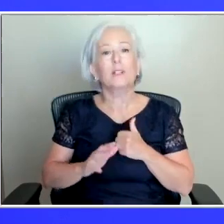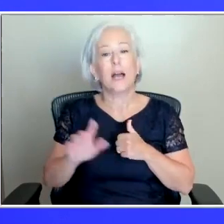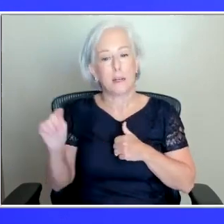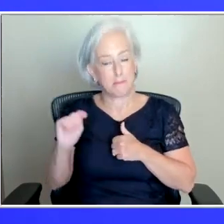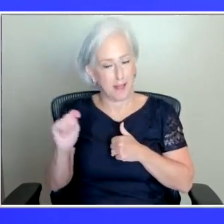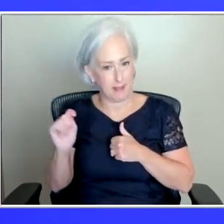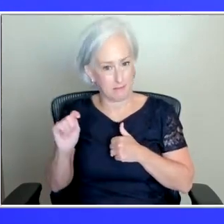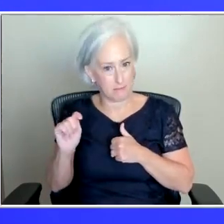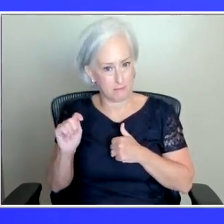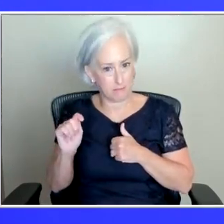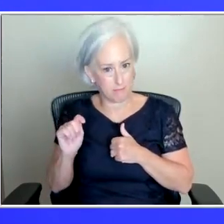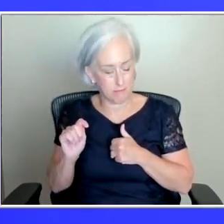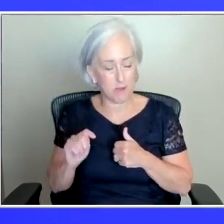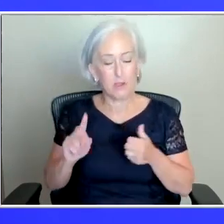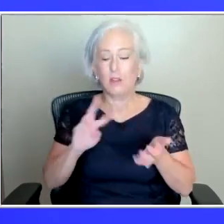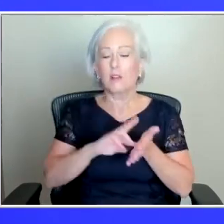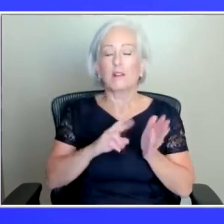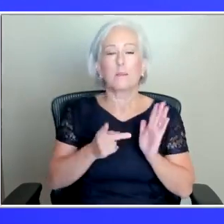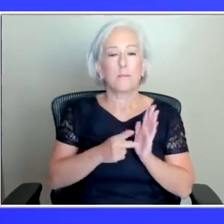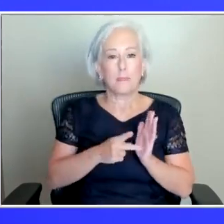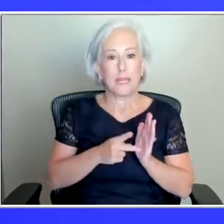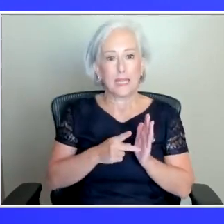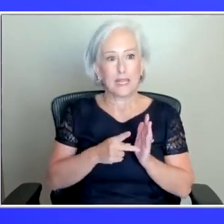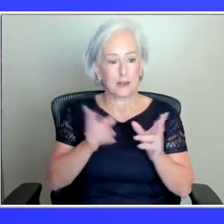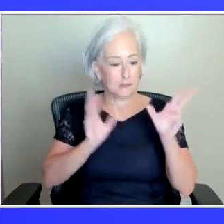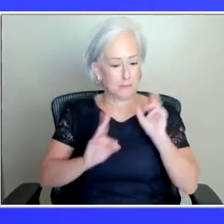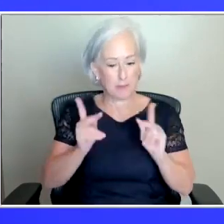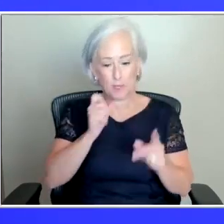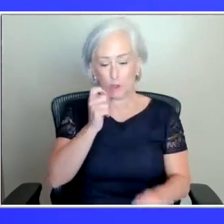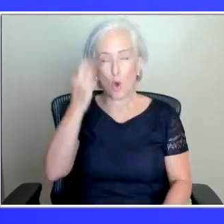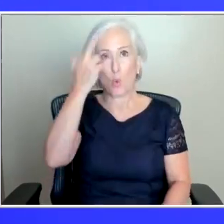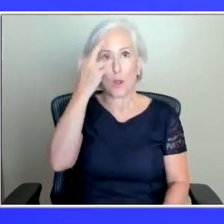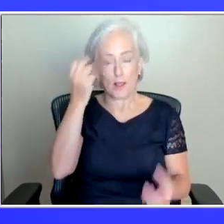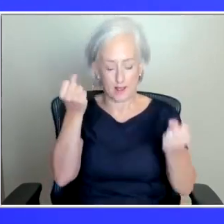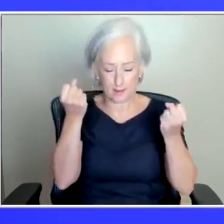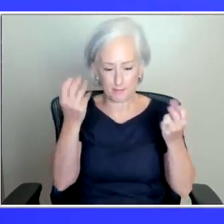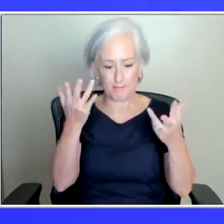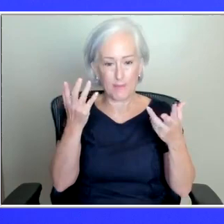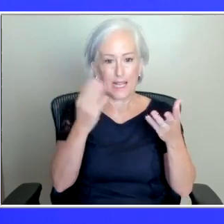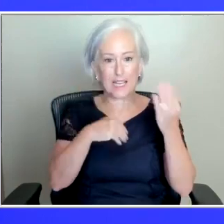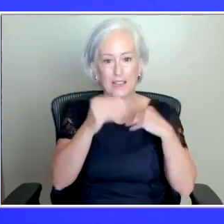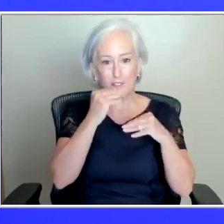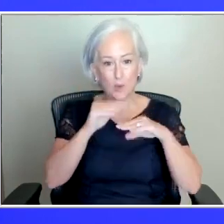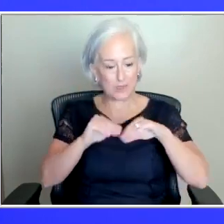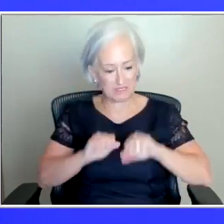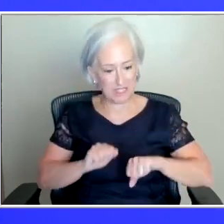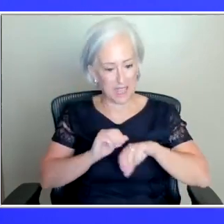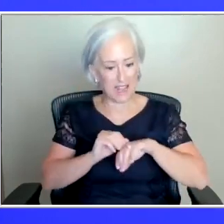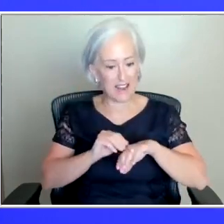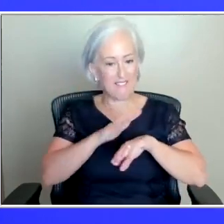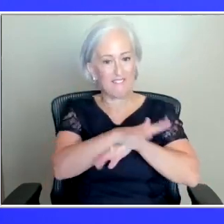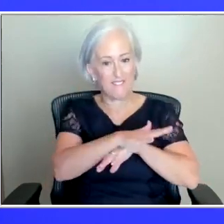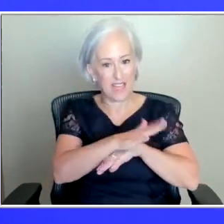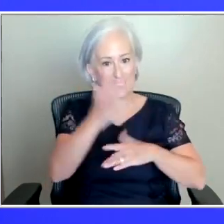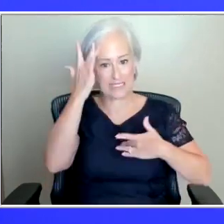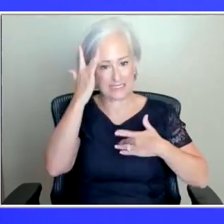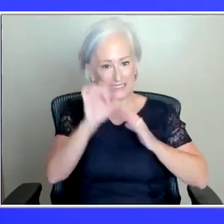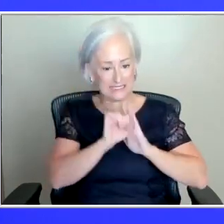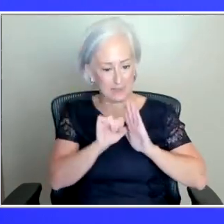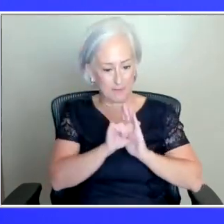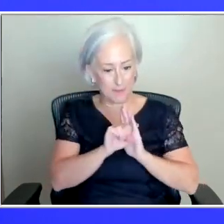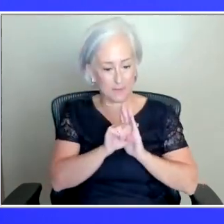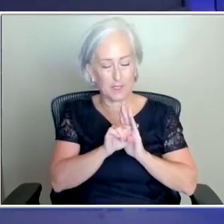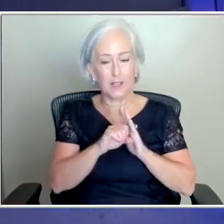function. Sometimes people don't realize there are a variety of foods out there that actually could be contributing to some of their symptoms. So we do lots of nutritional